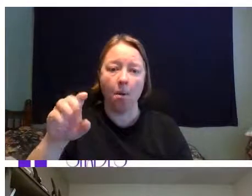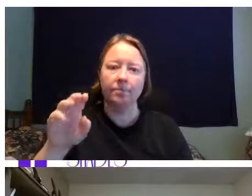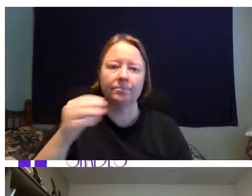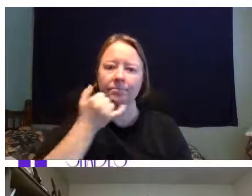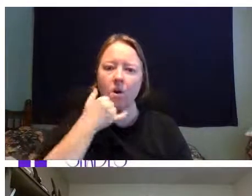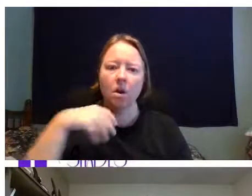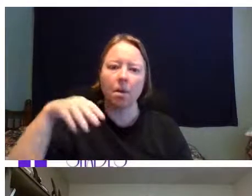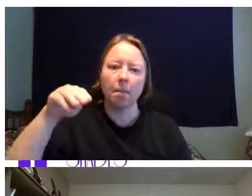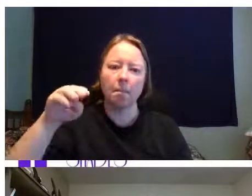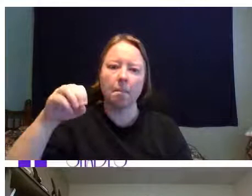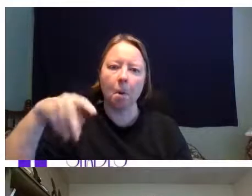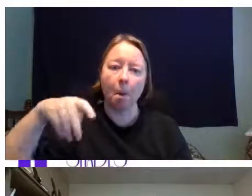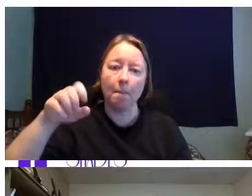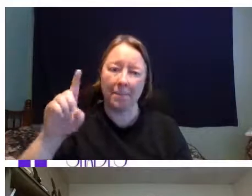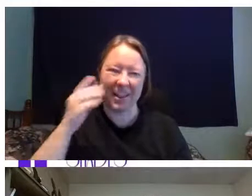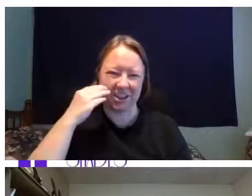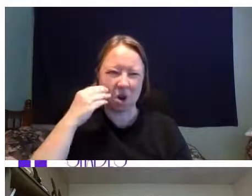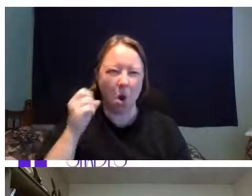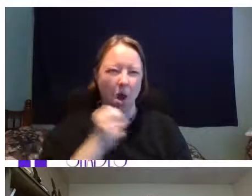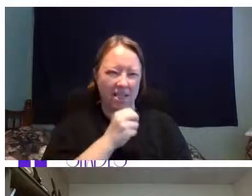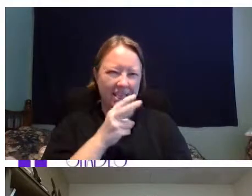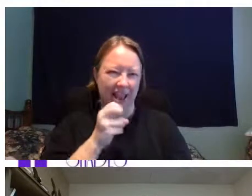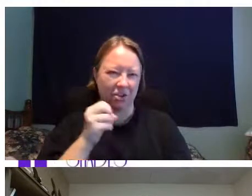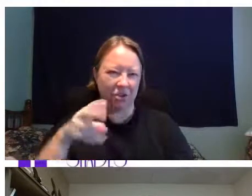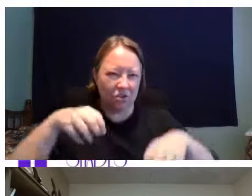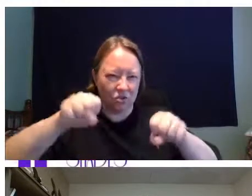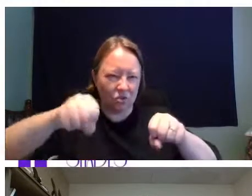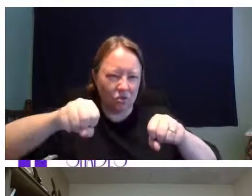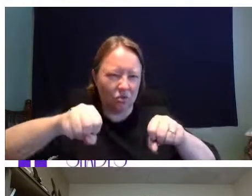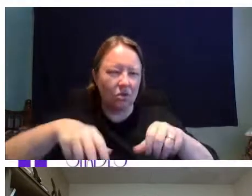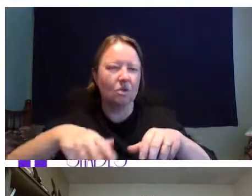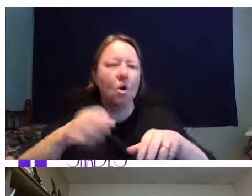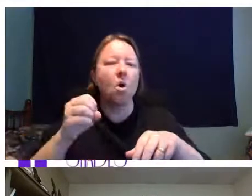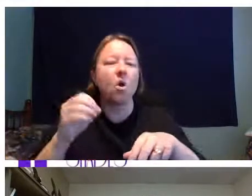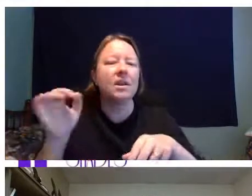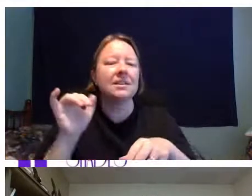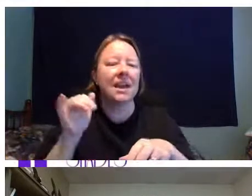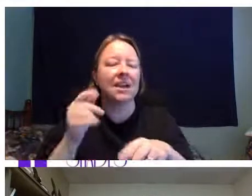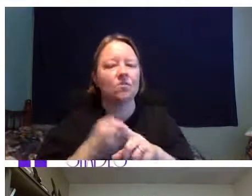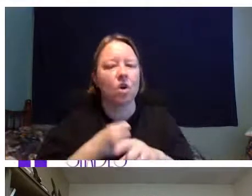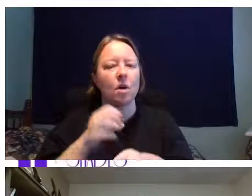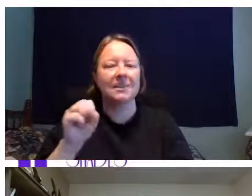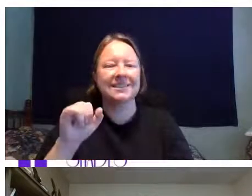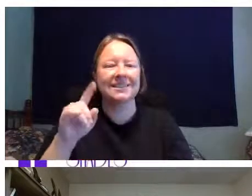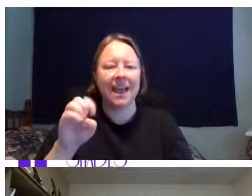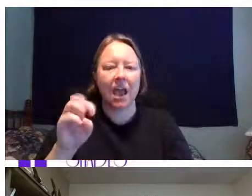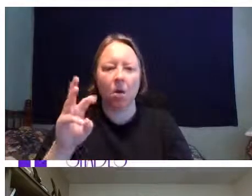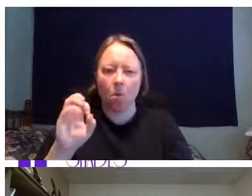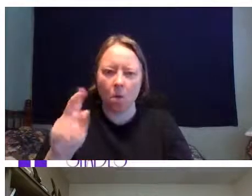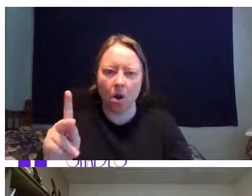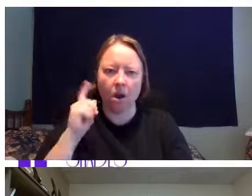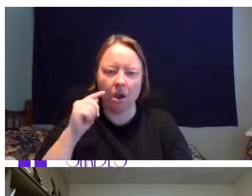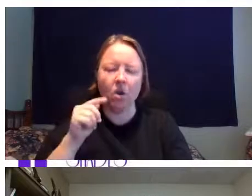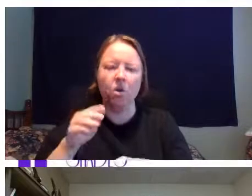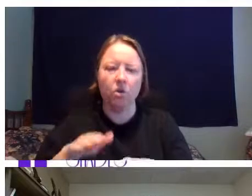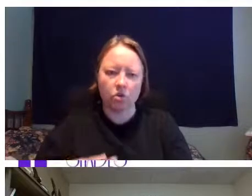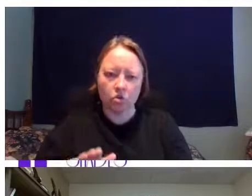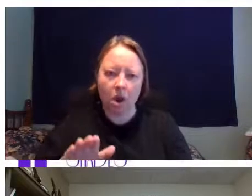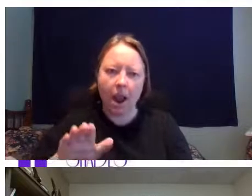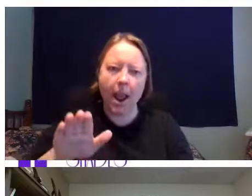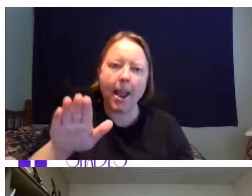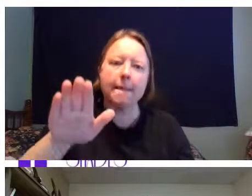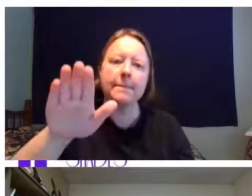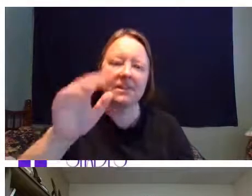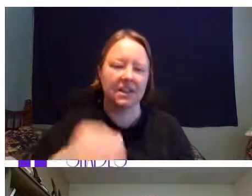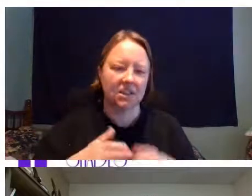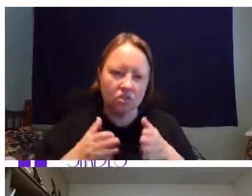scooter. And so it seemed like, just from the sidewalks, the ramps going up, and just the streets in general, they really